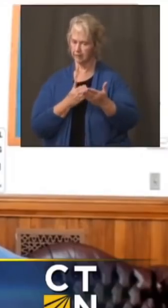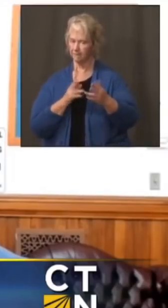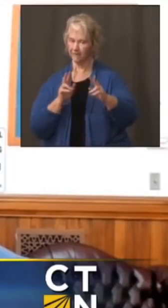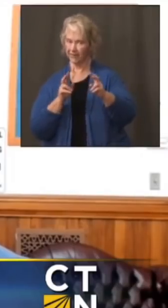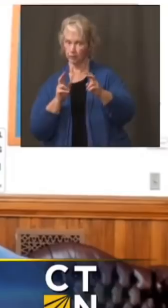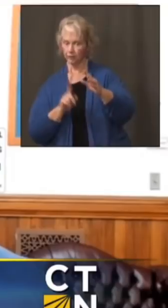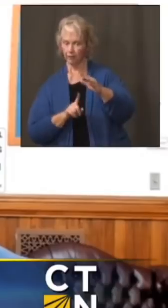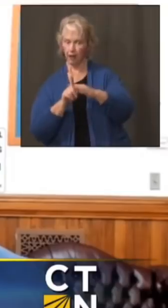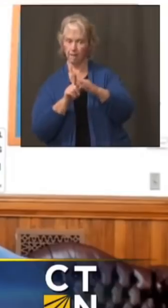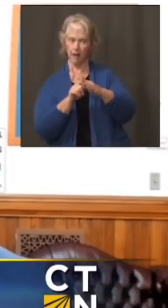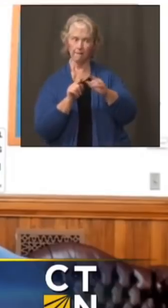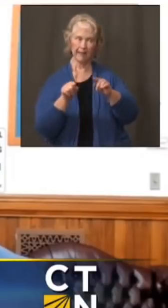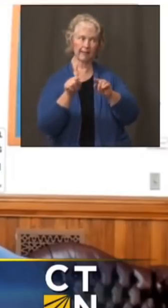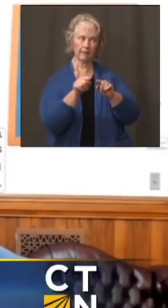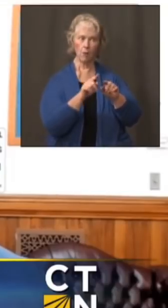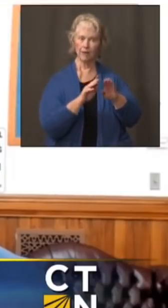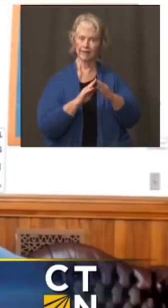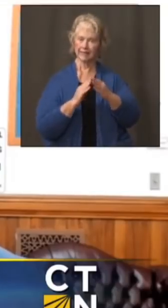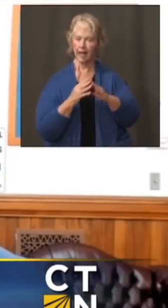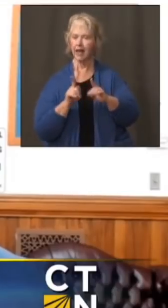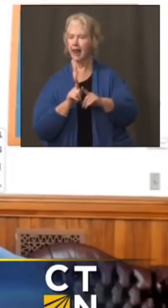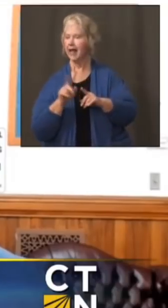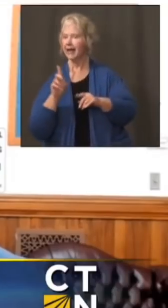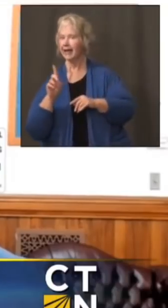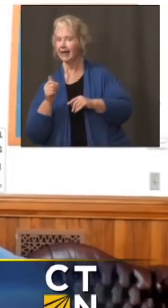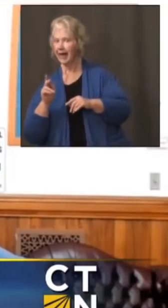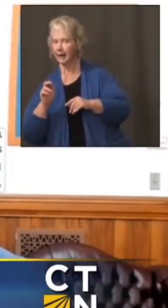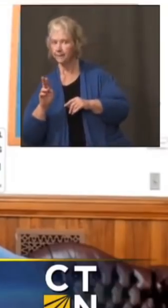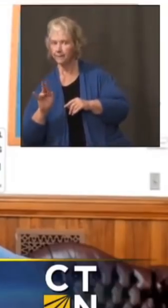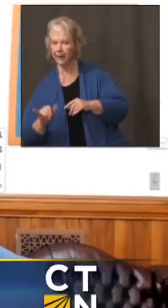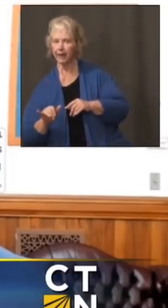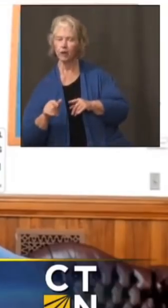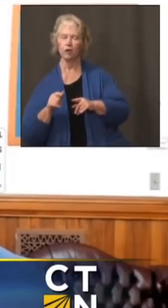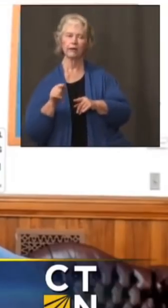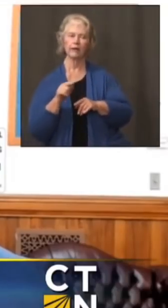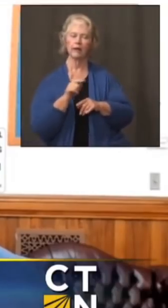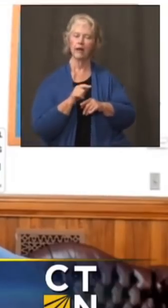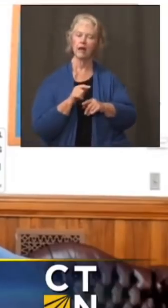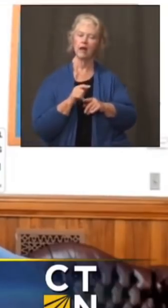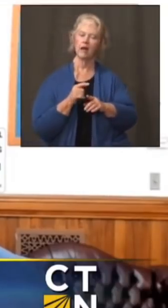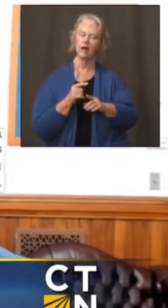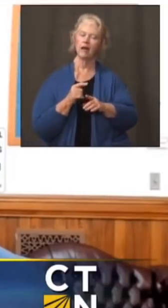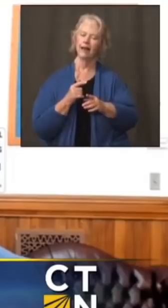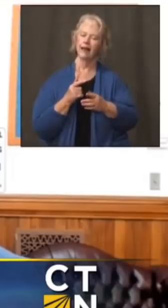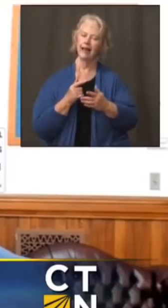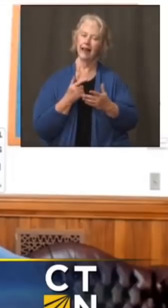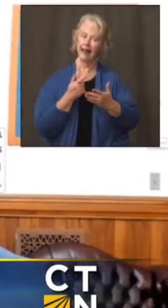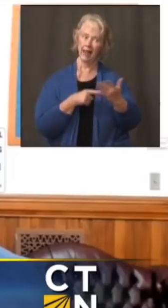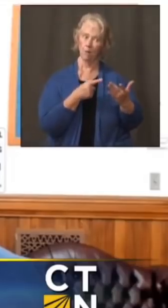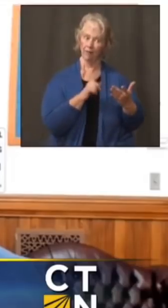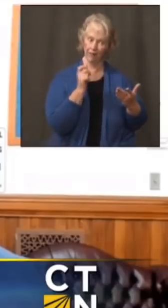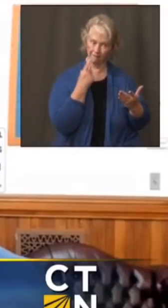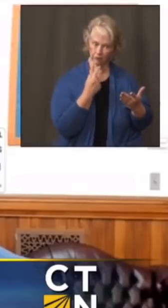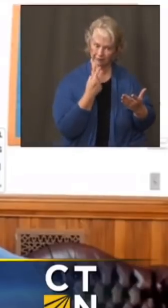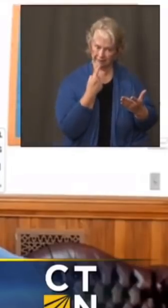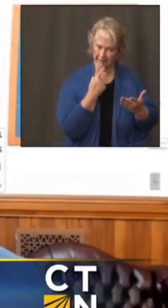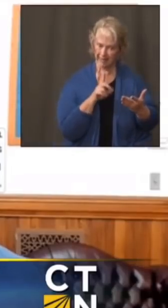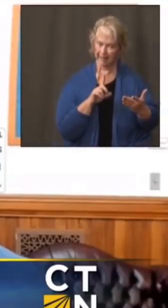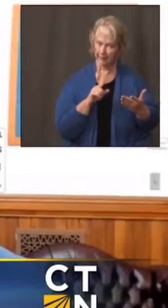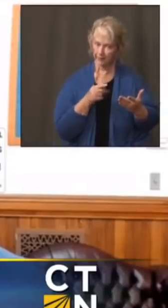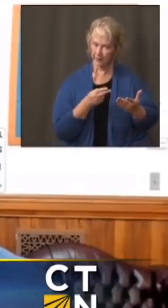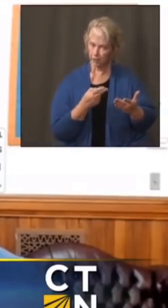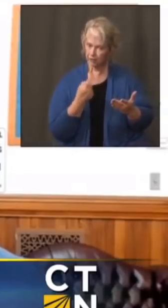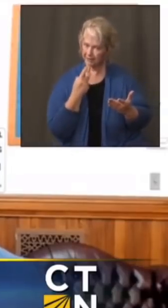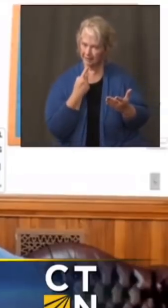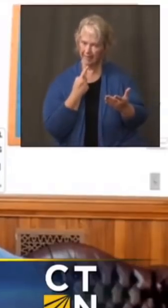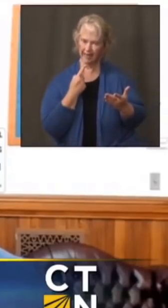have come up in other towns, specifically Danbury that came about. And we're, like I said, as the governor has stated and DPH has stated,